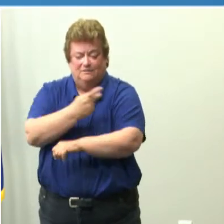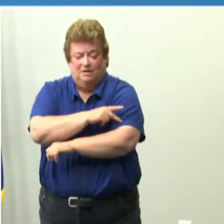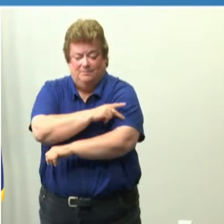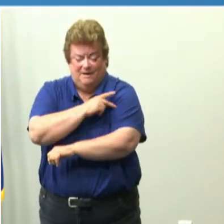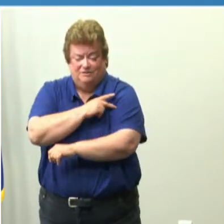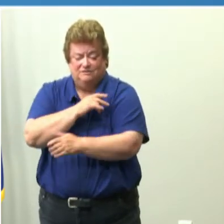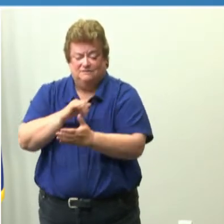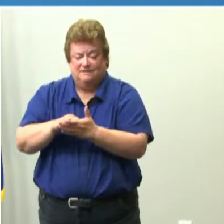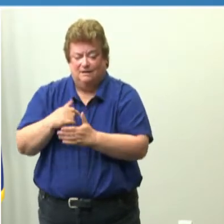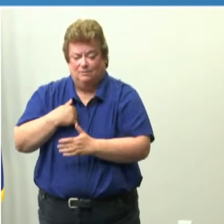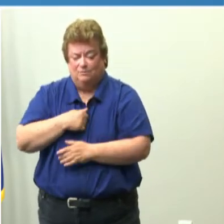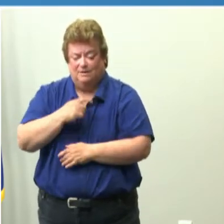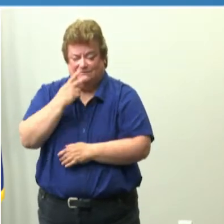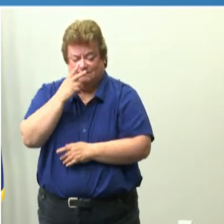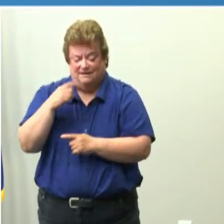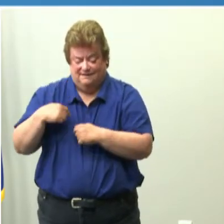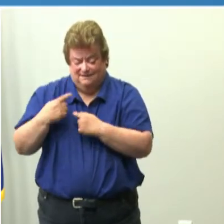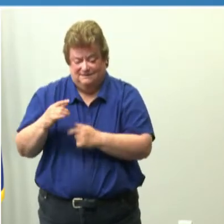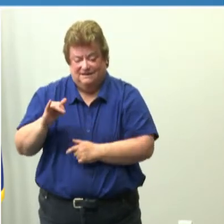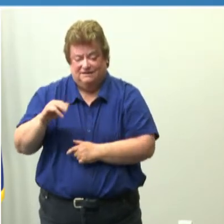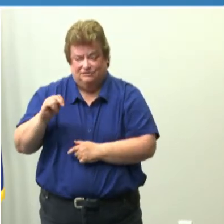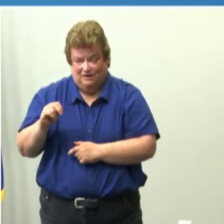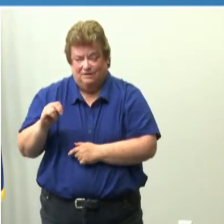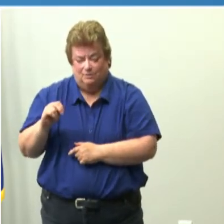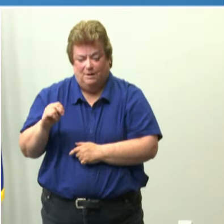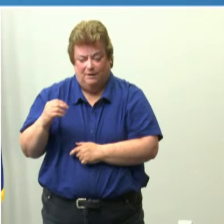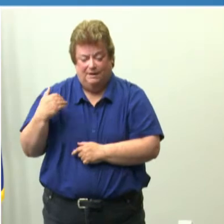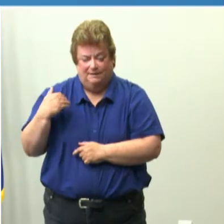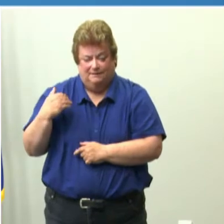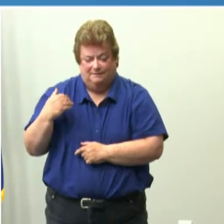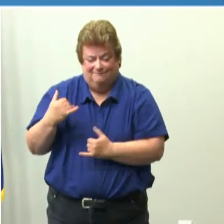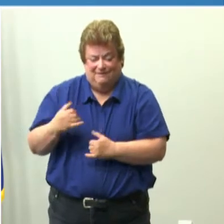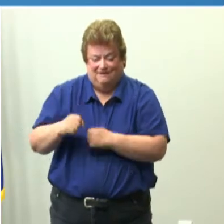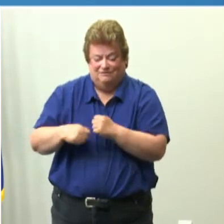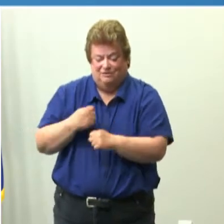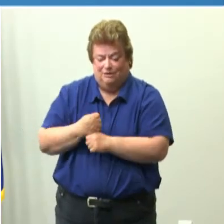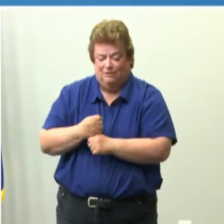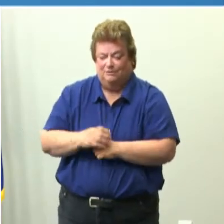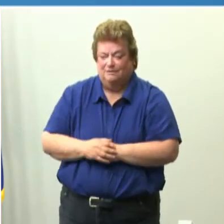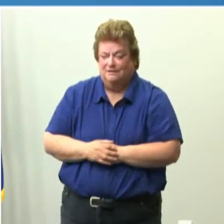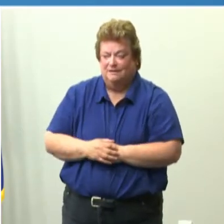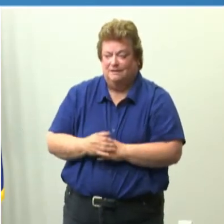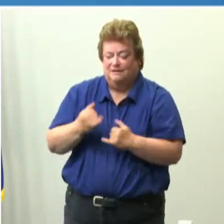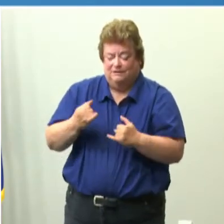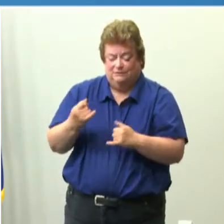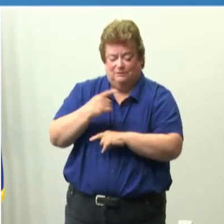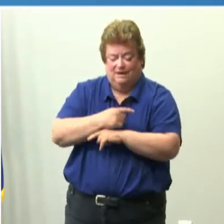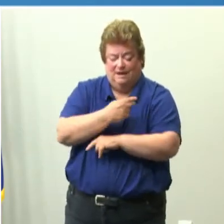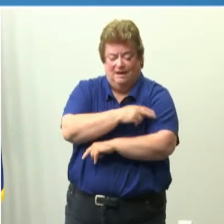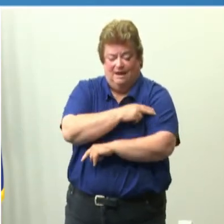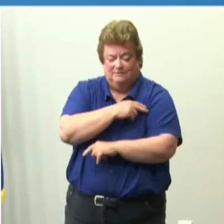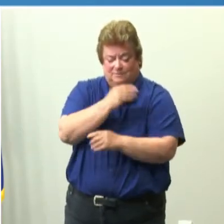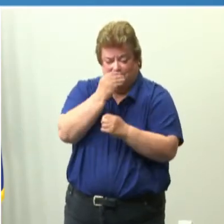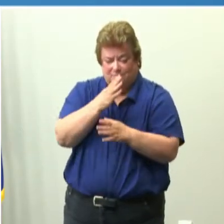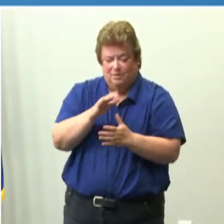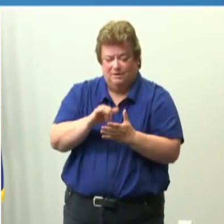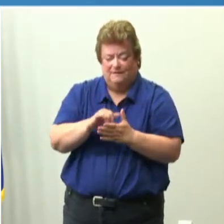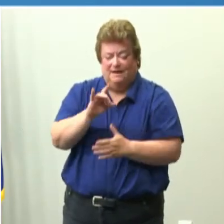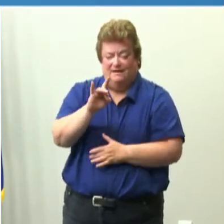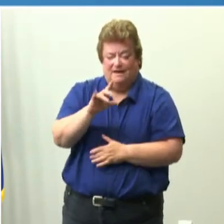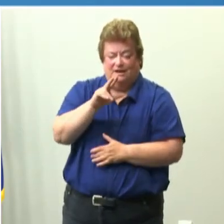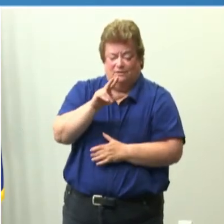seen since January 21st of this year. Today, the hospitals are reporting 83 patients